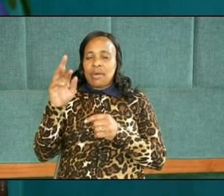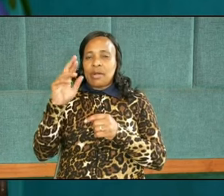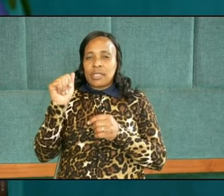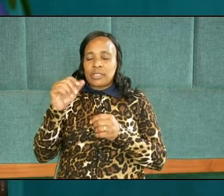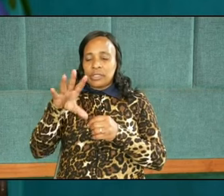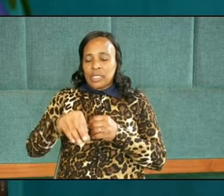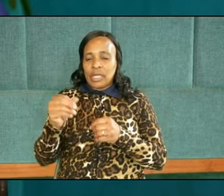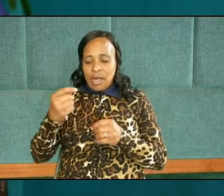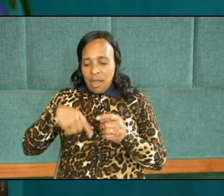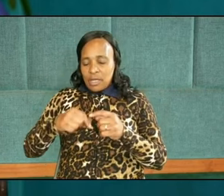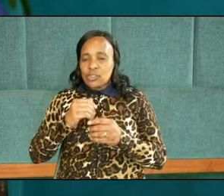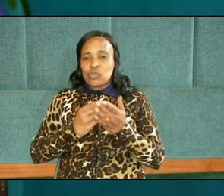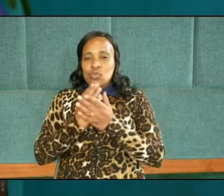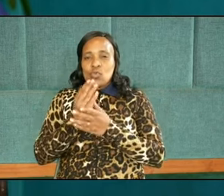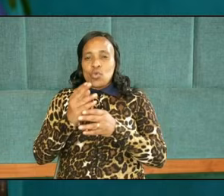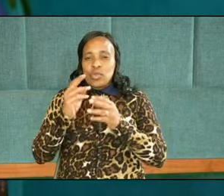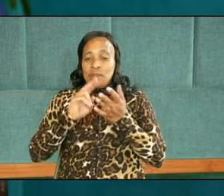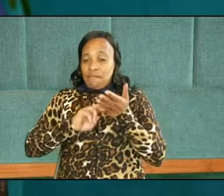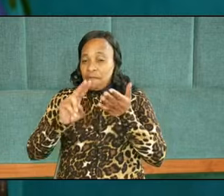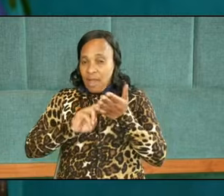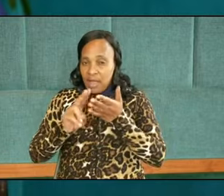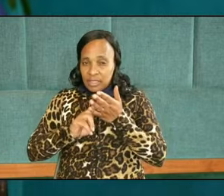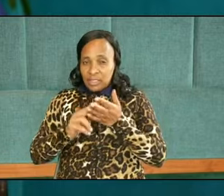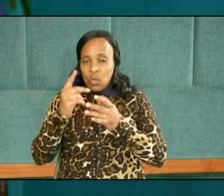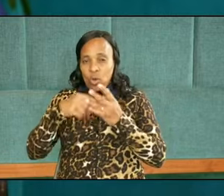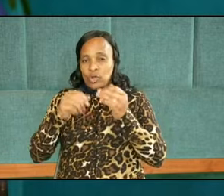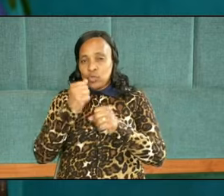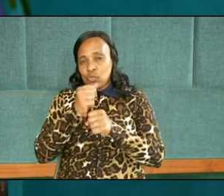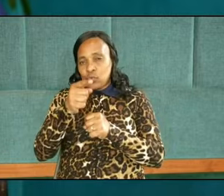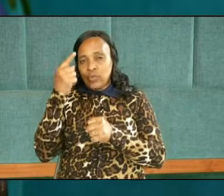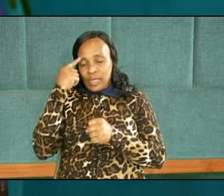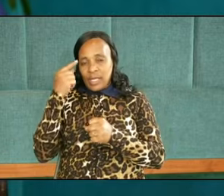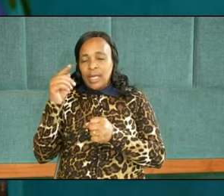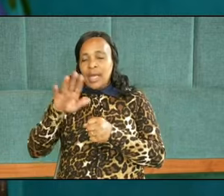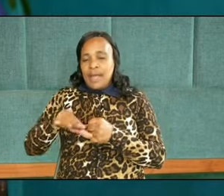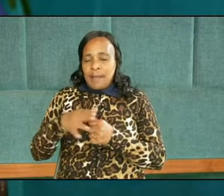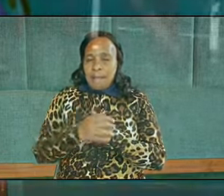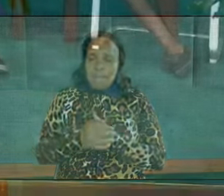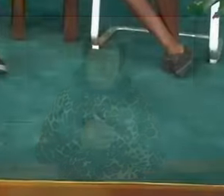the key text and the what do you think section. Jabari, go ahead.